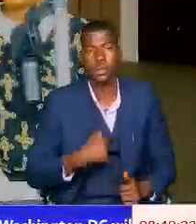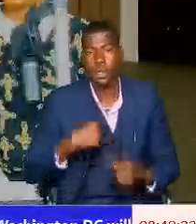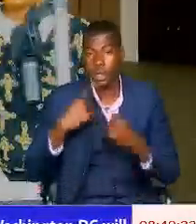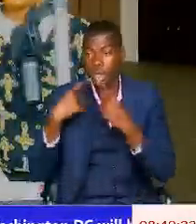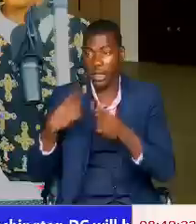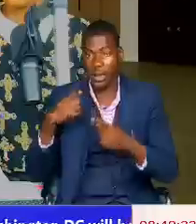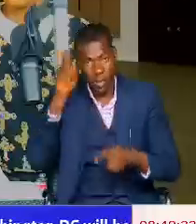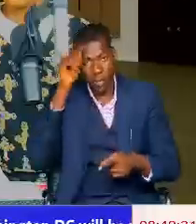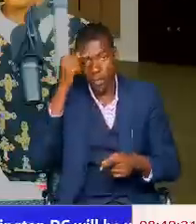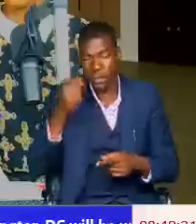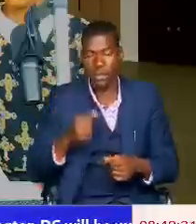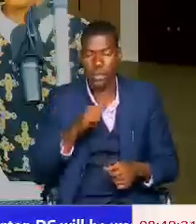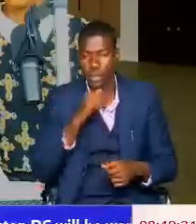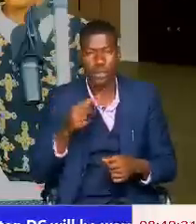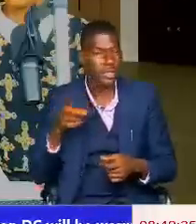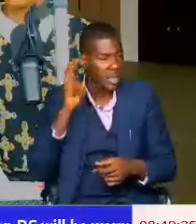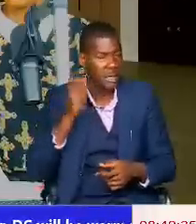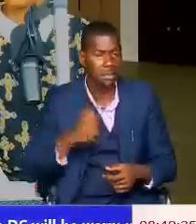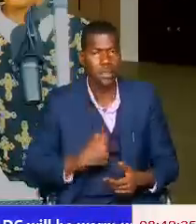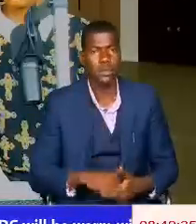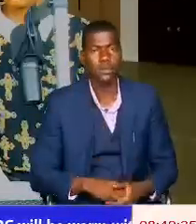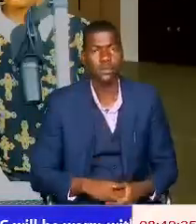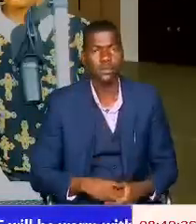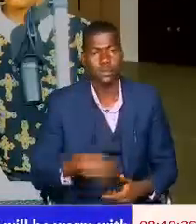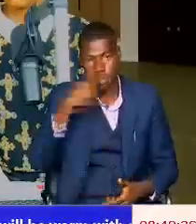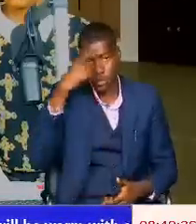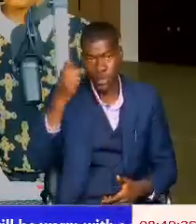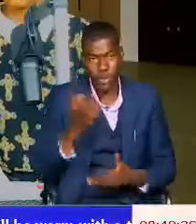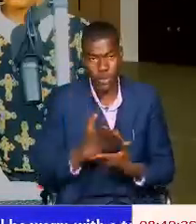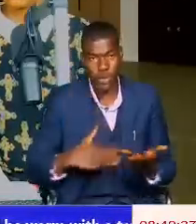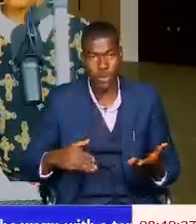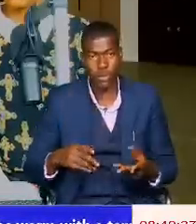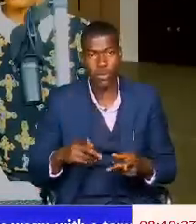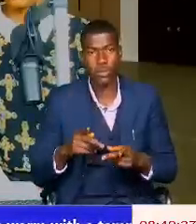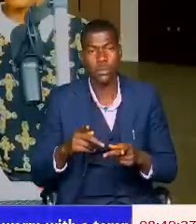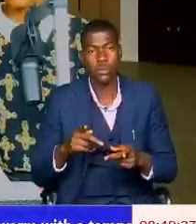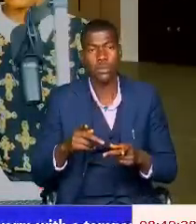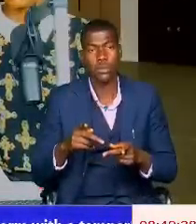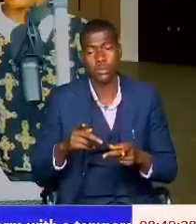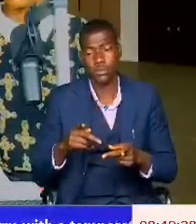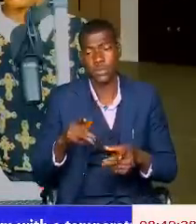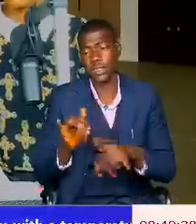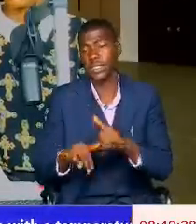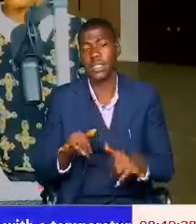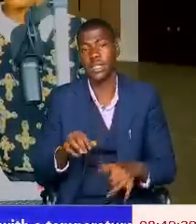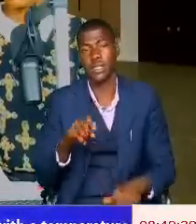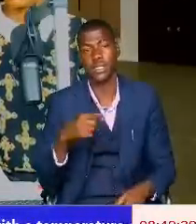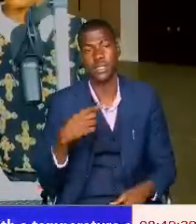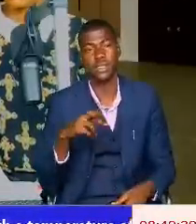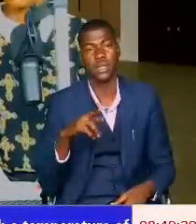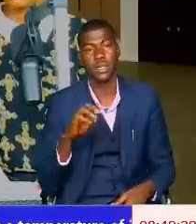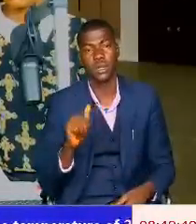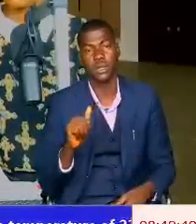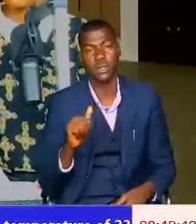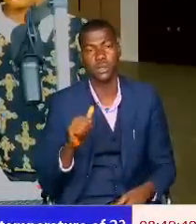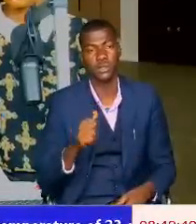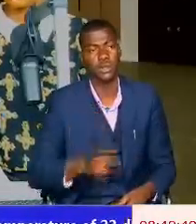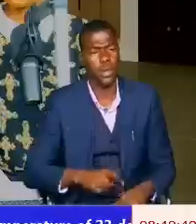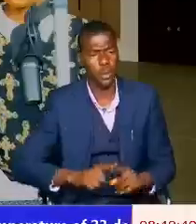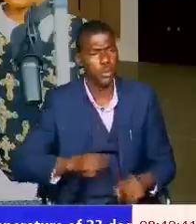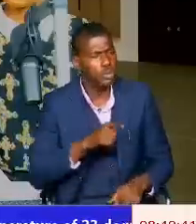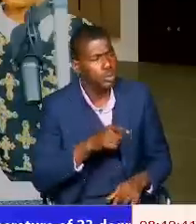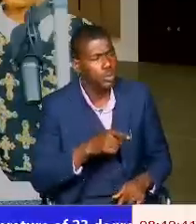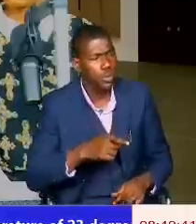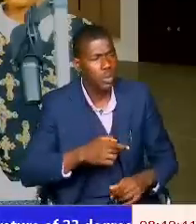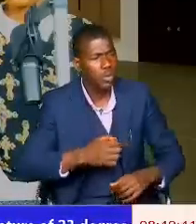me. Because some of them, they live for GRA and they get people where they guard them. You, who they guard your house?